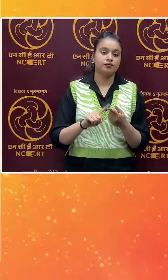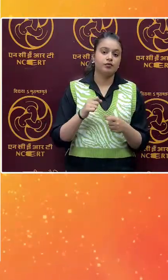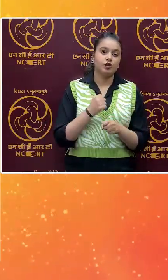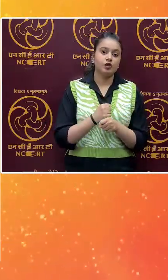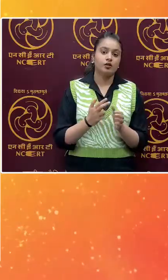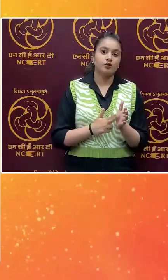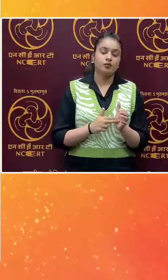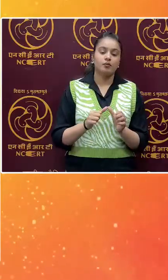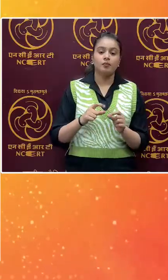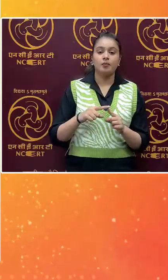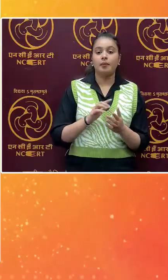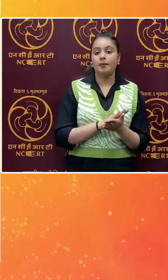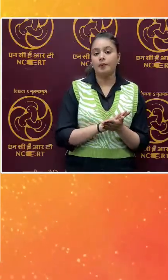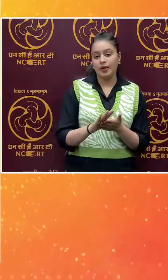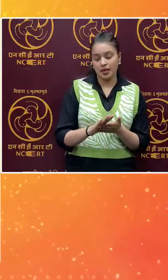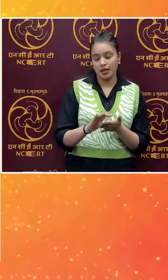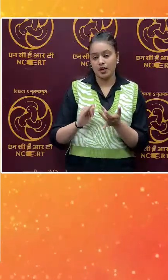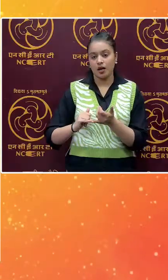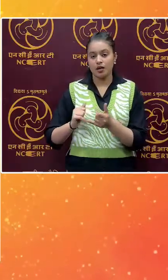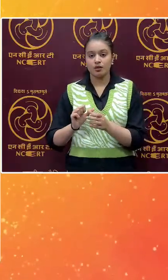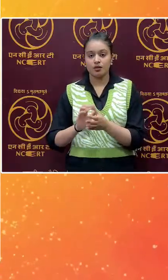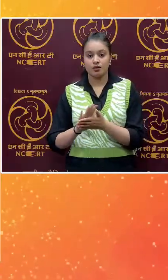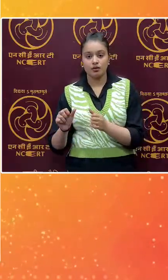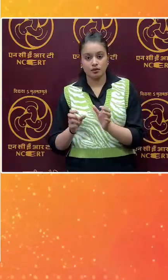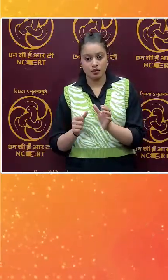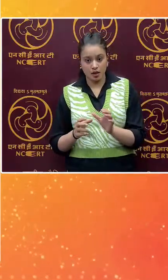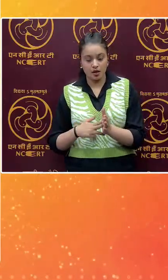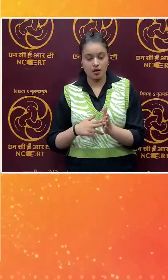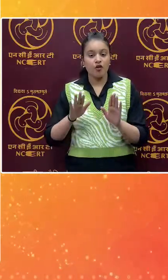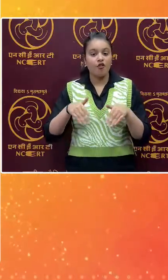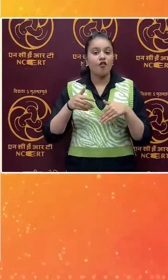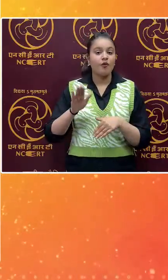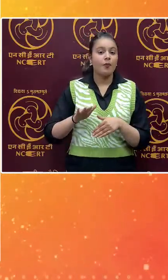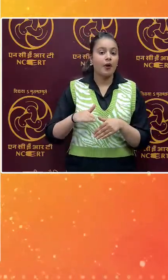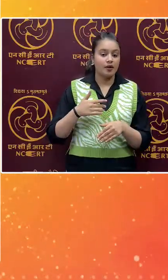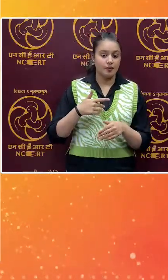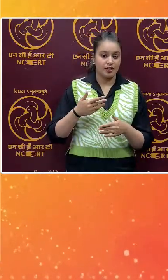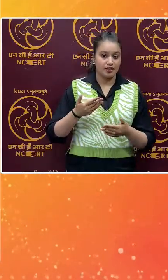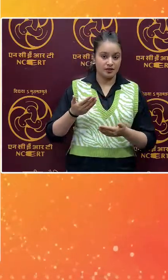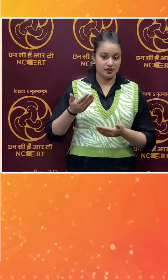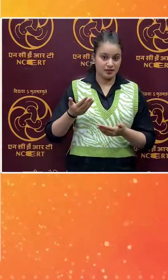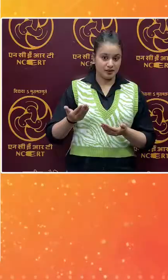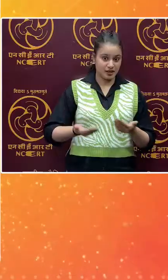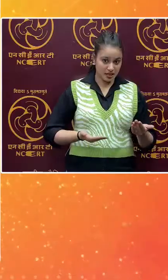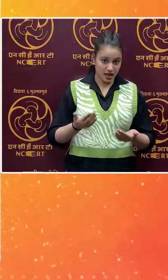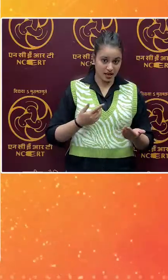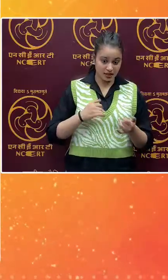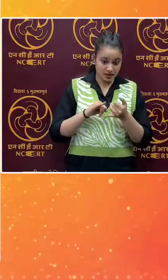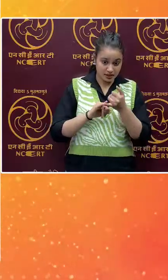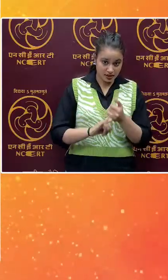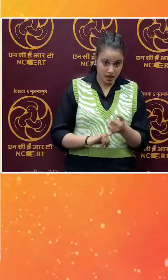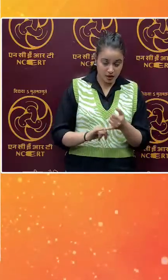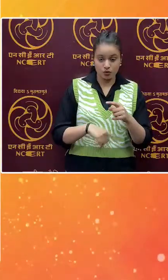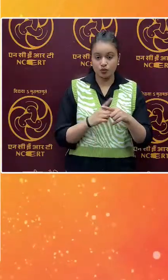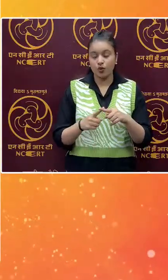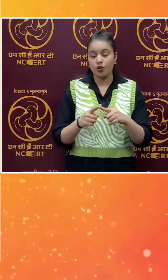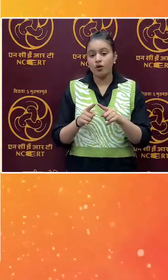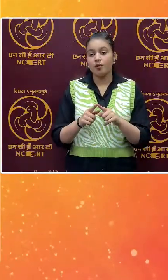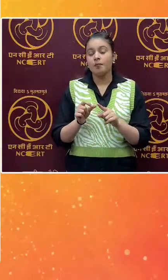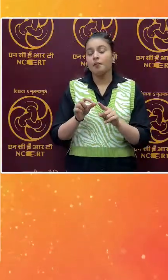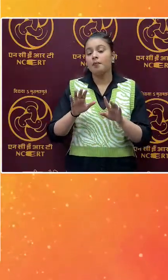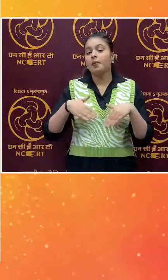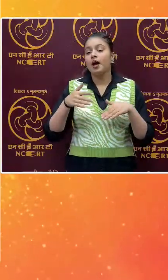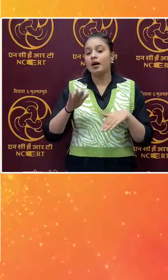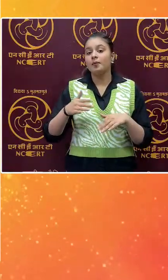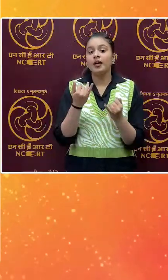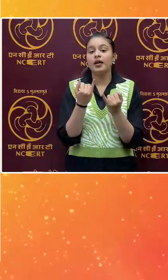A.V. Hill and contests the parliament election from Calcutta South, and he becomes a member of parliament, independent